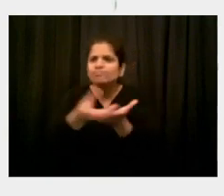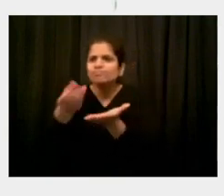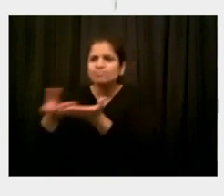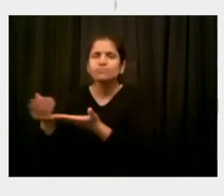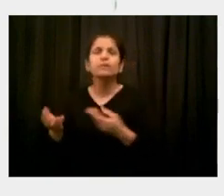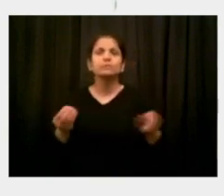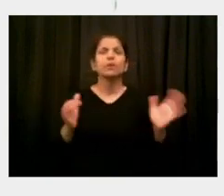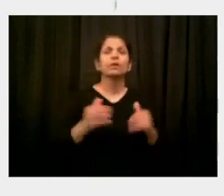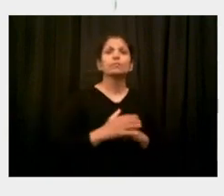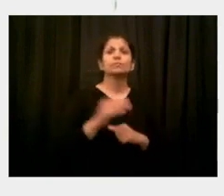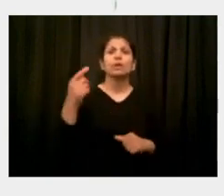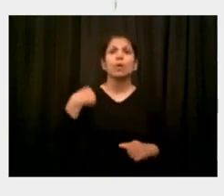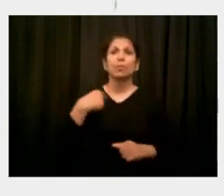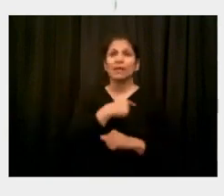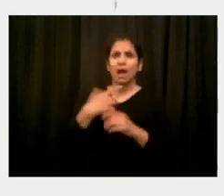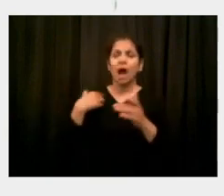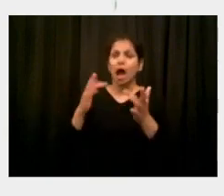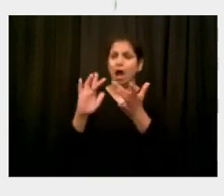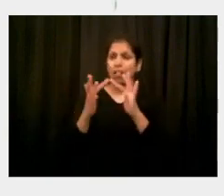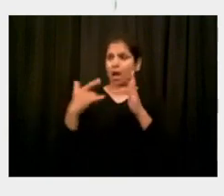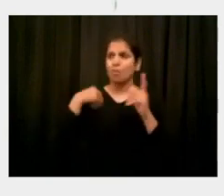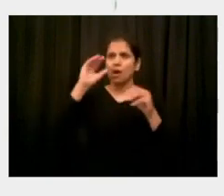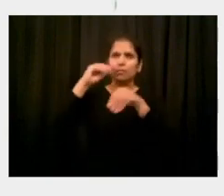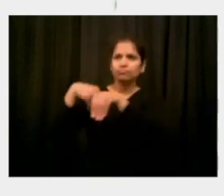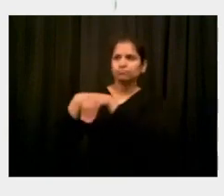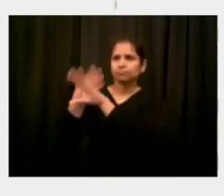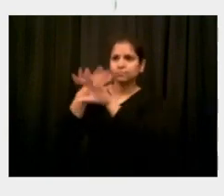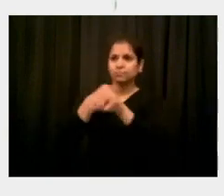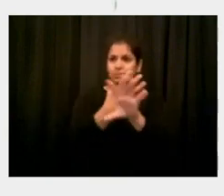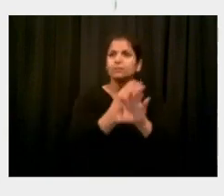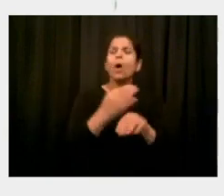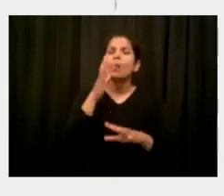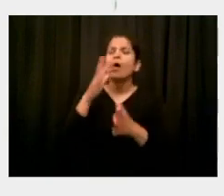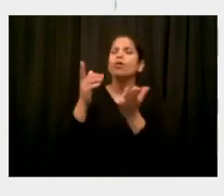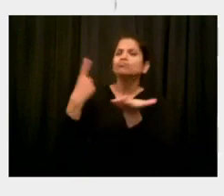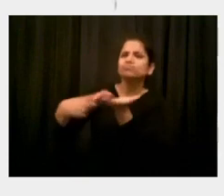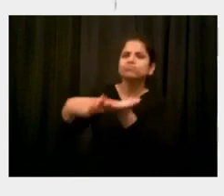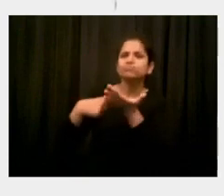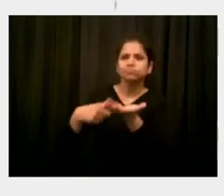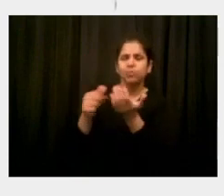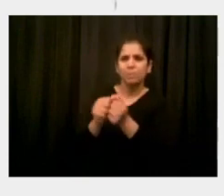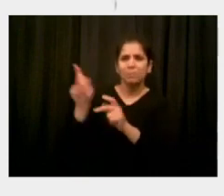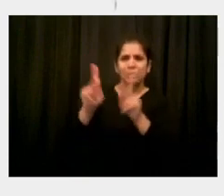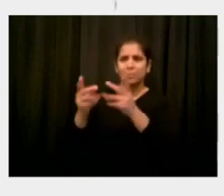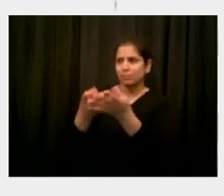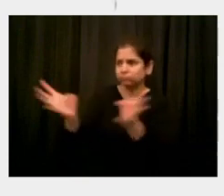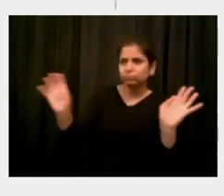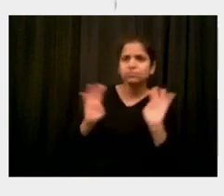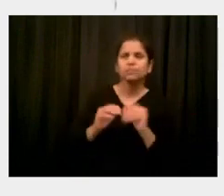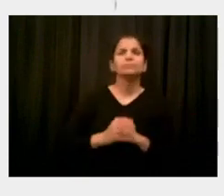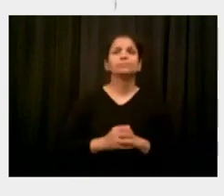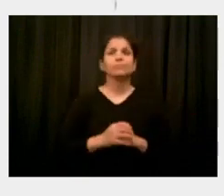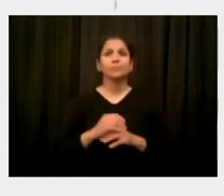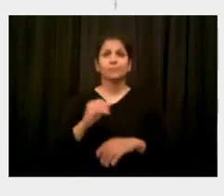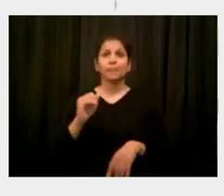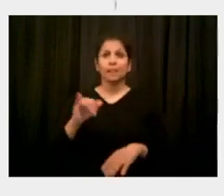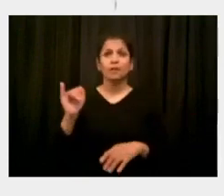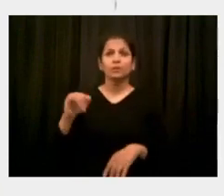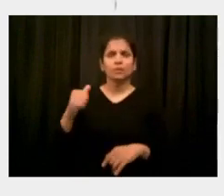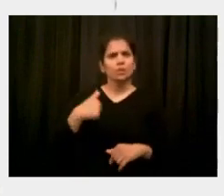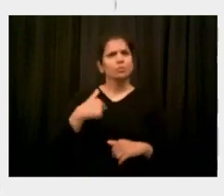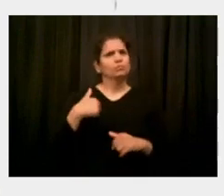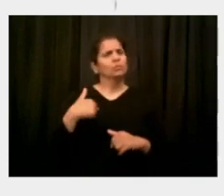is definitely a syndrome that we continue to be very concerned about and that we want both parents